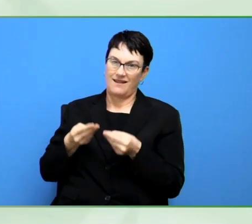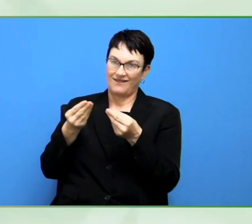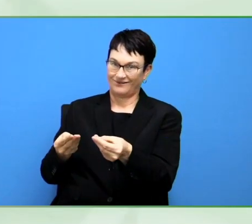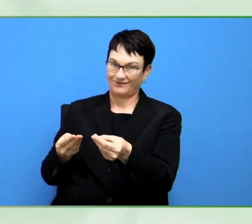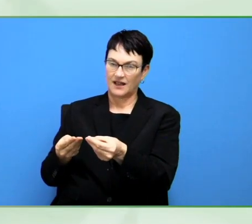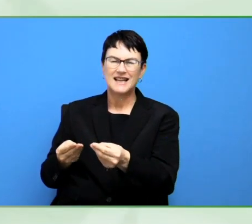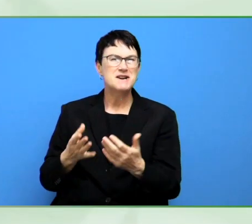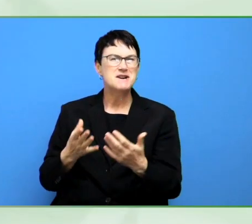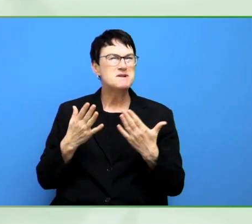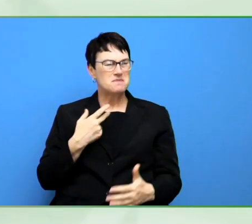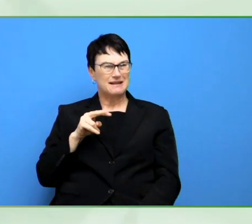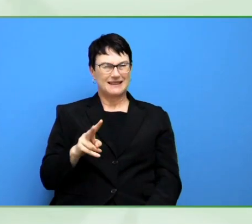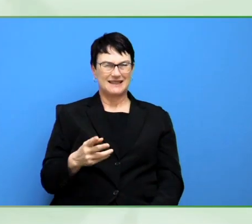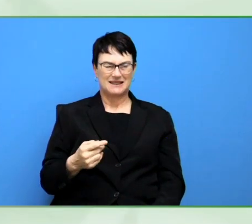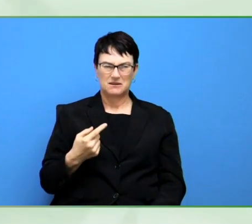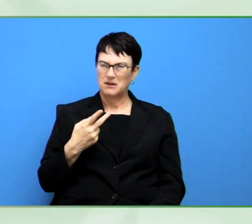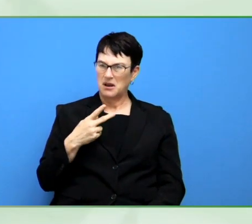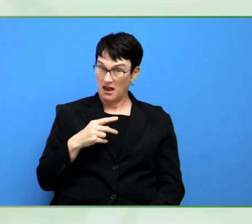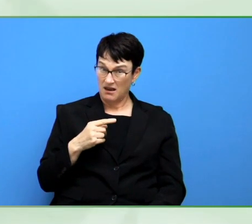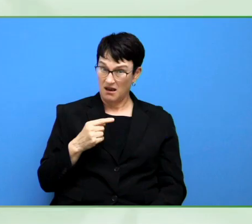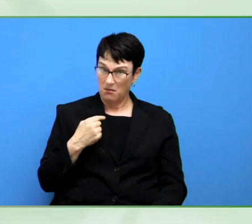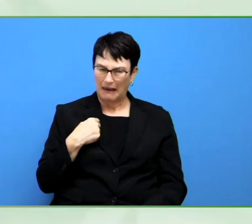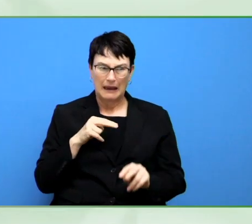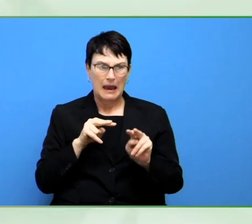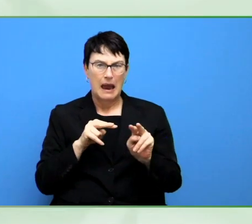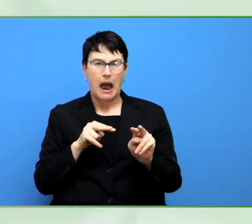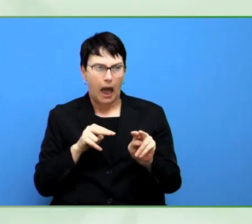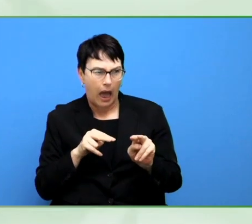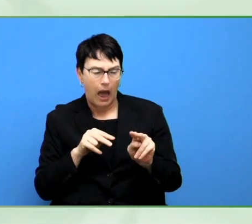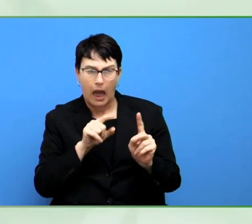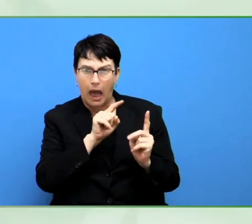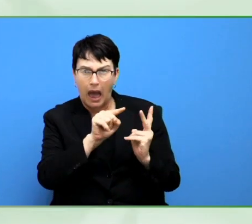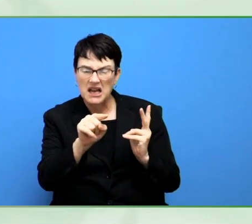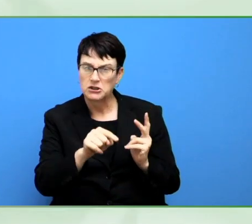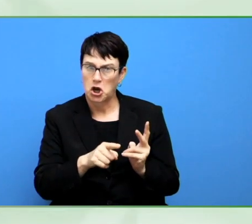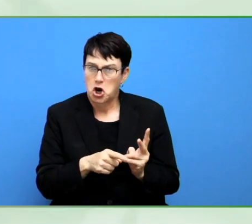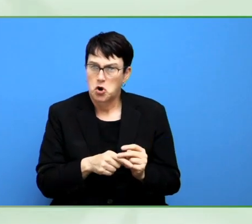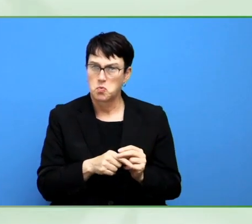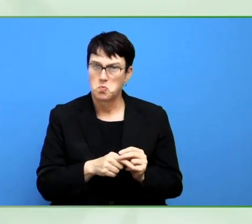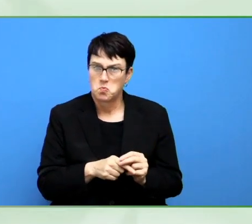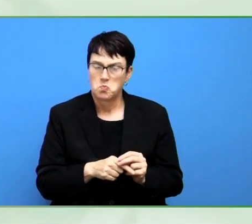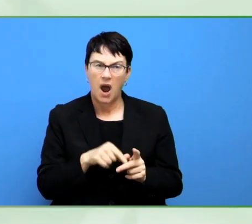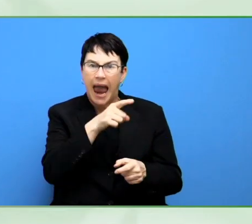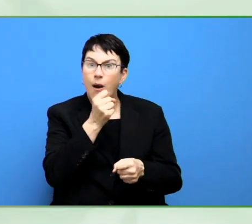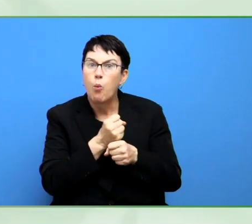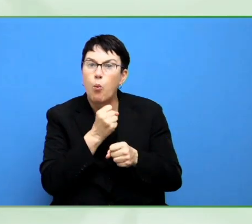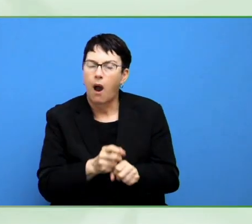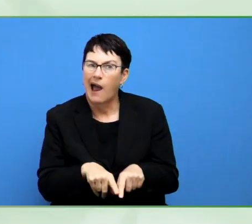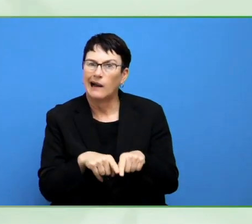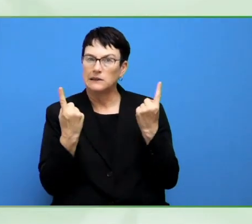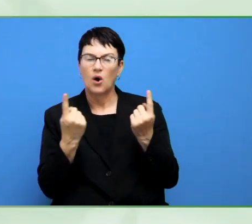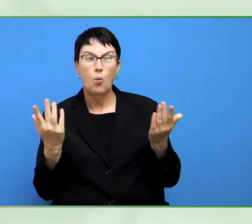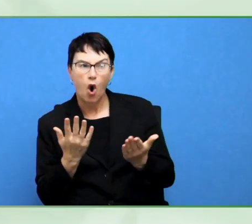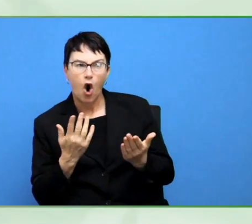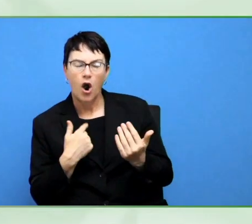it differently. And I'm so honored to be able to expand my perspectives today with all of